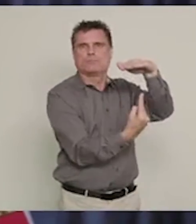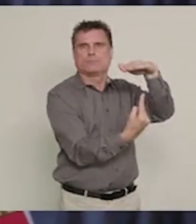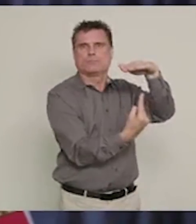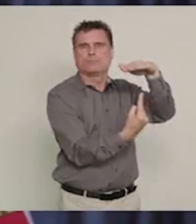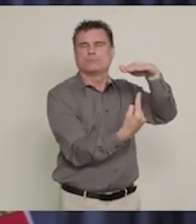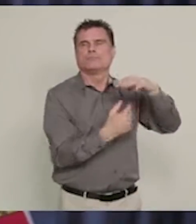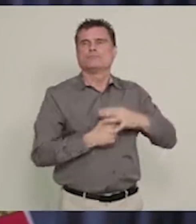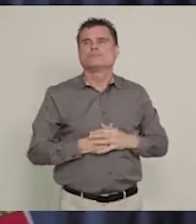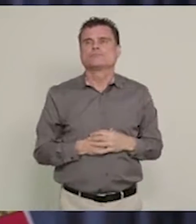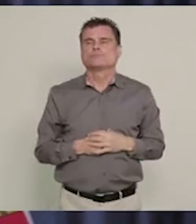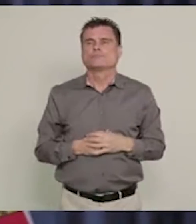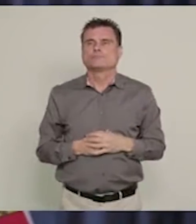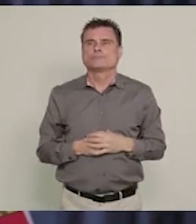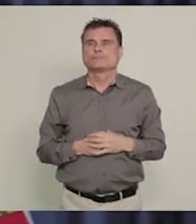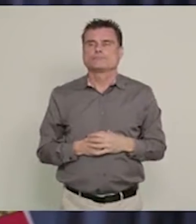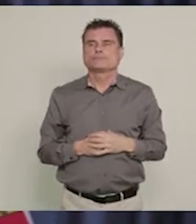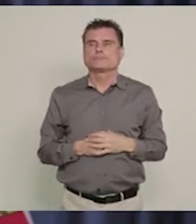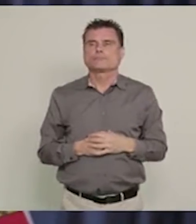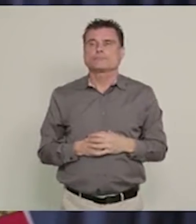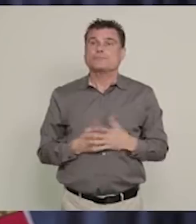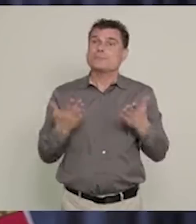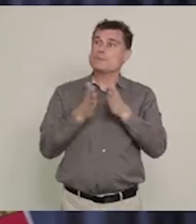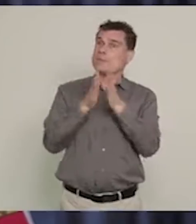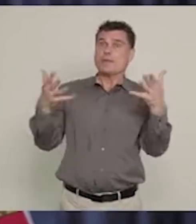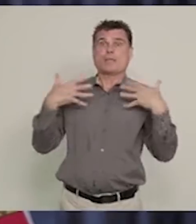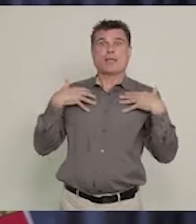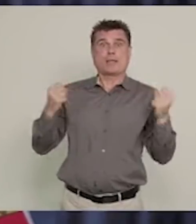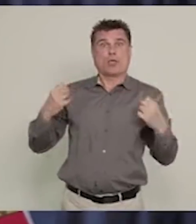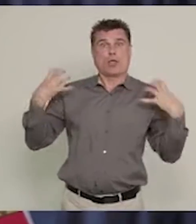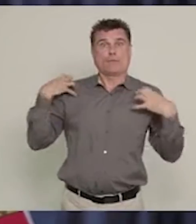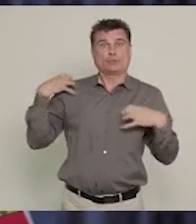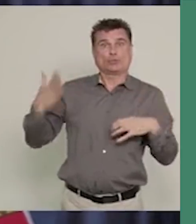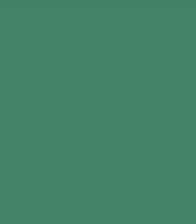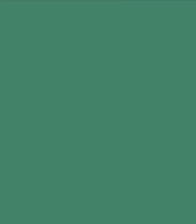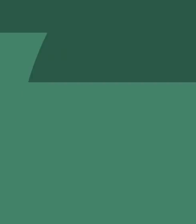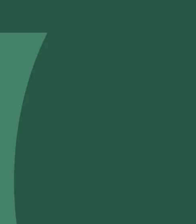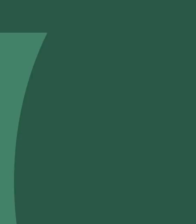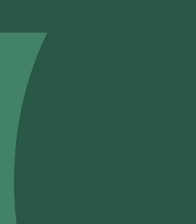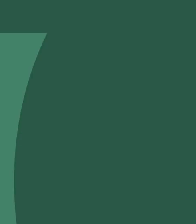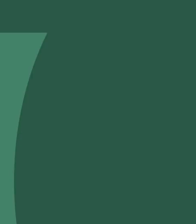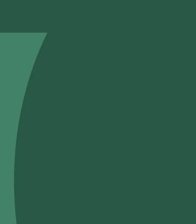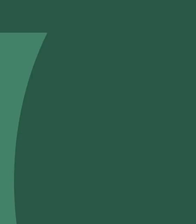be followed. Failure to do so will have real consequences for all of us. Thank you.